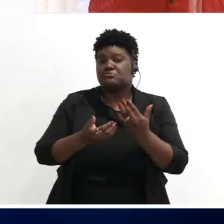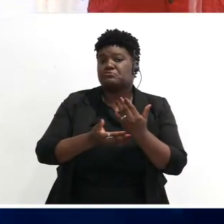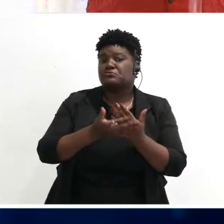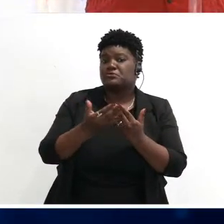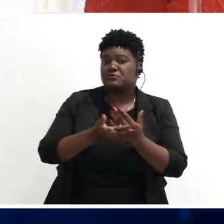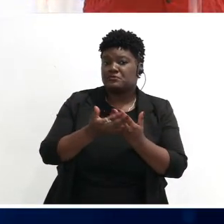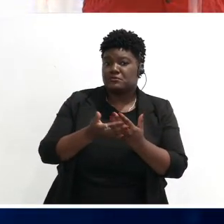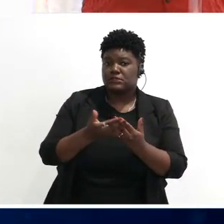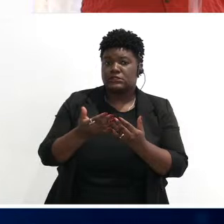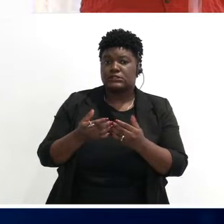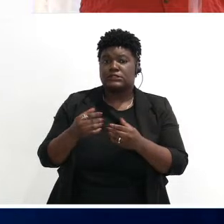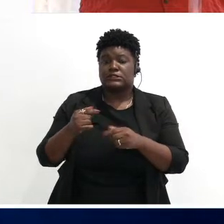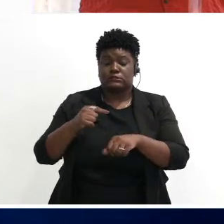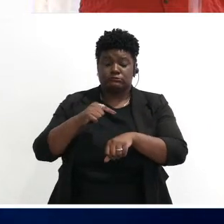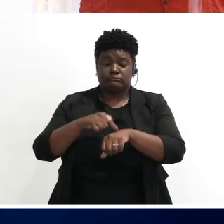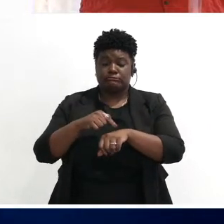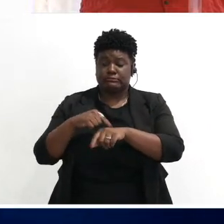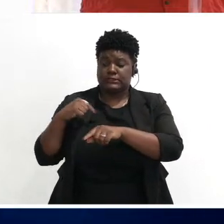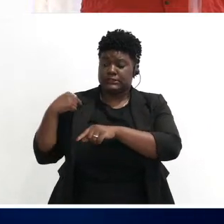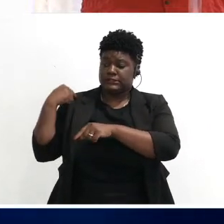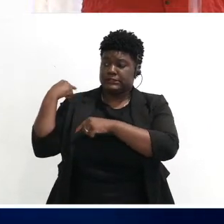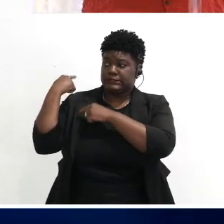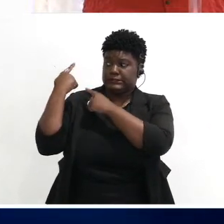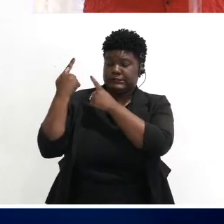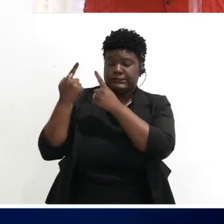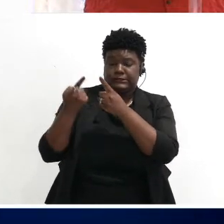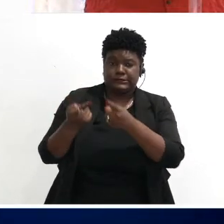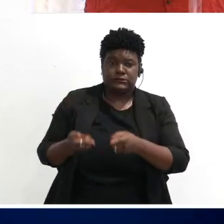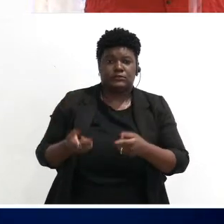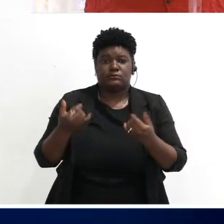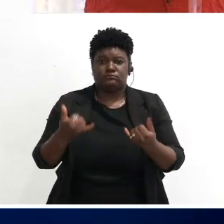of structure, but also materials and processes.